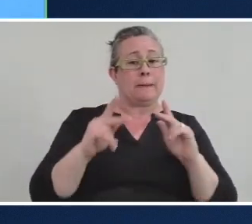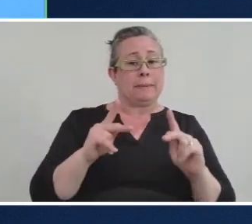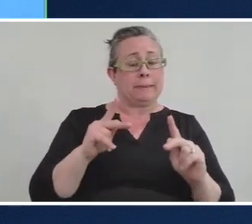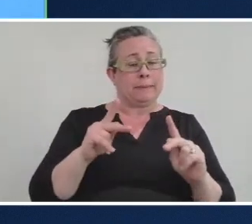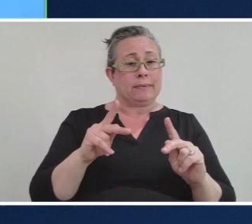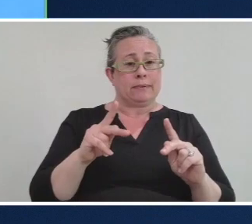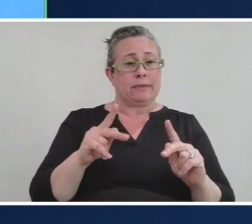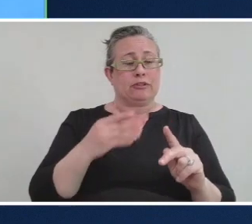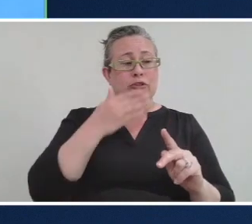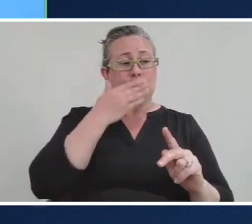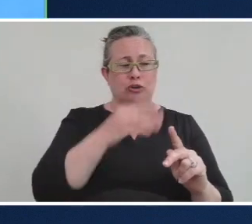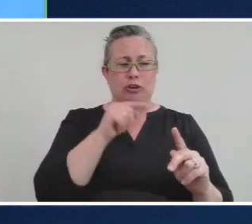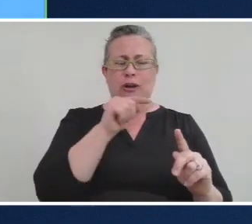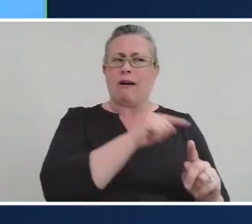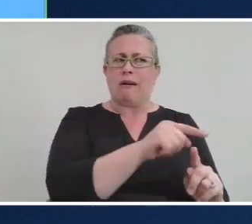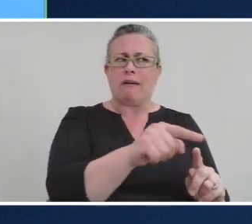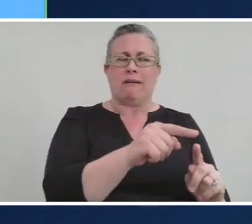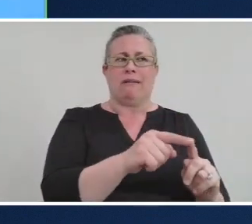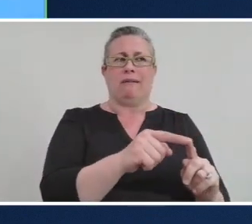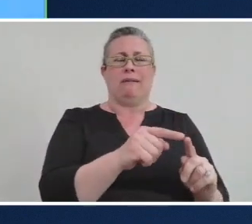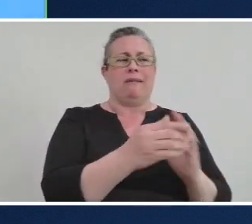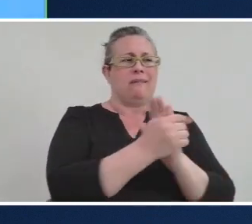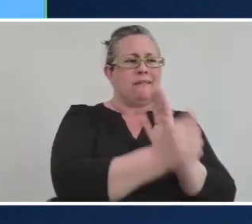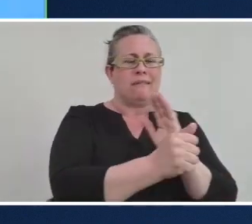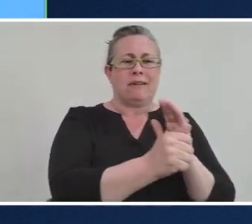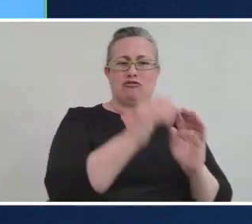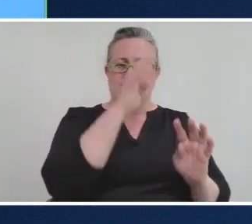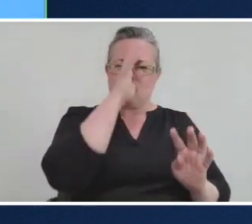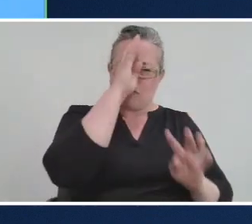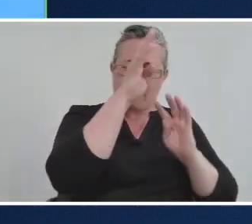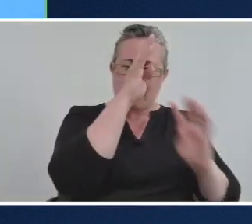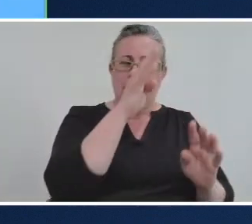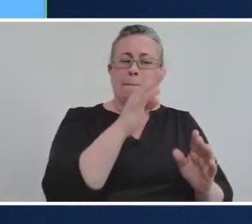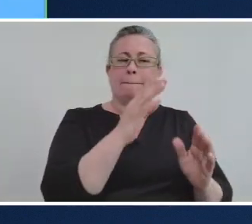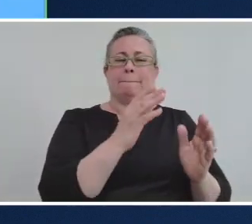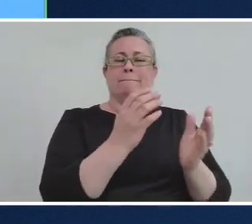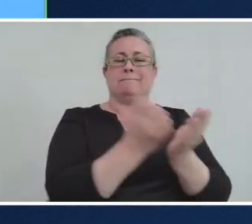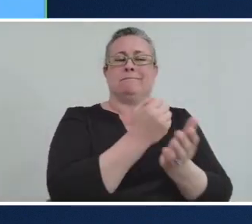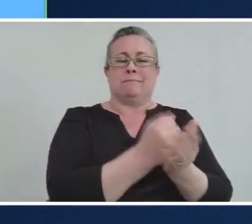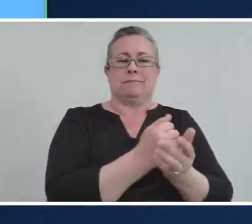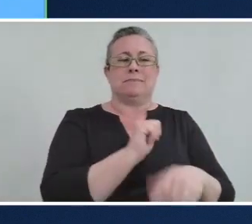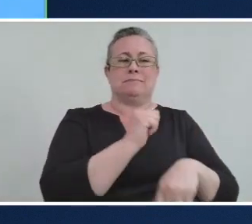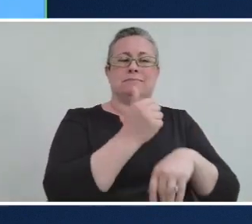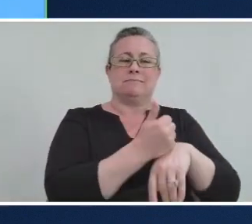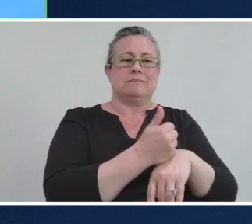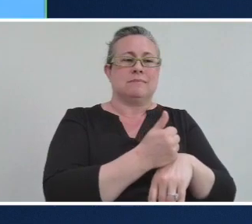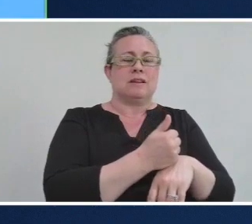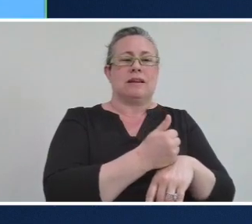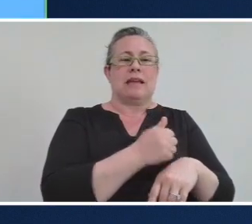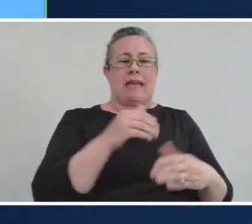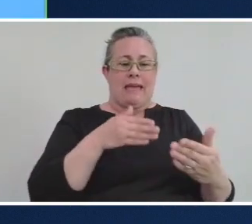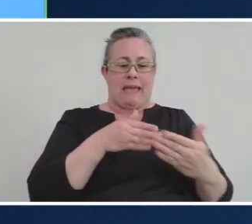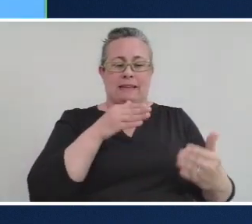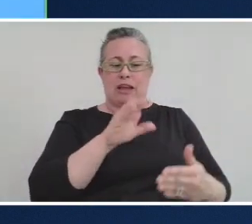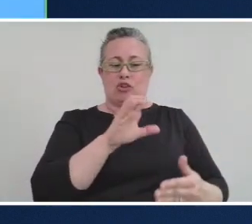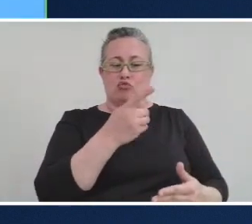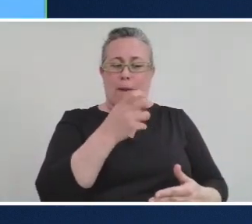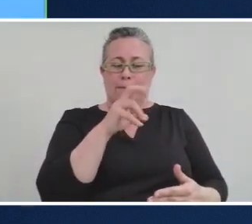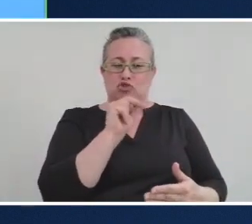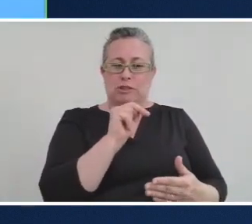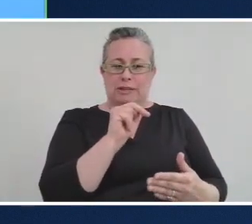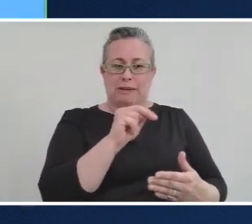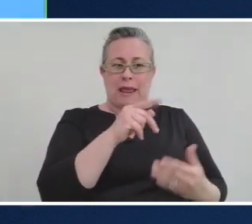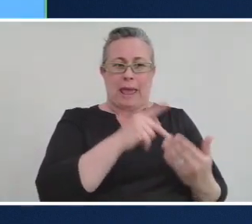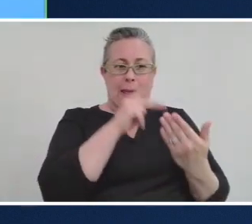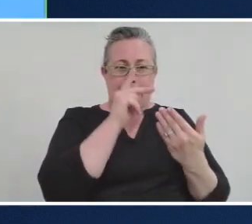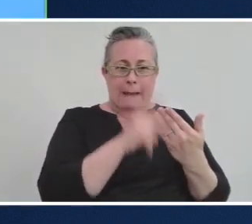creativity, creating anti-corruption apps, for instance, or, really using those softwares and